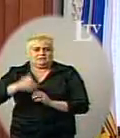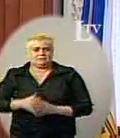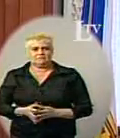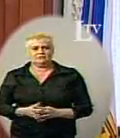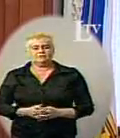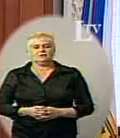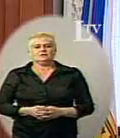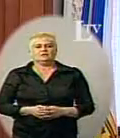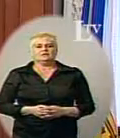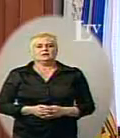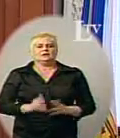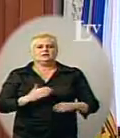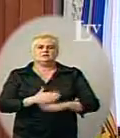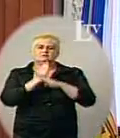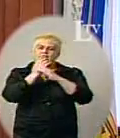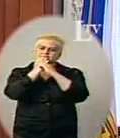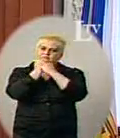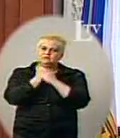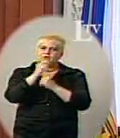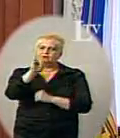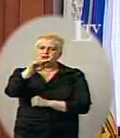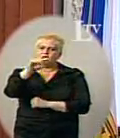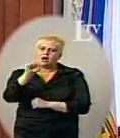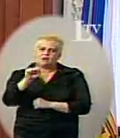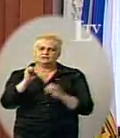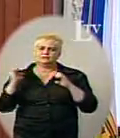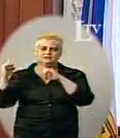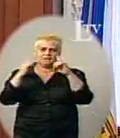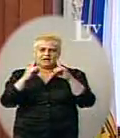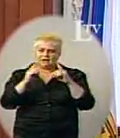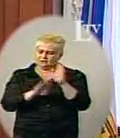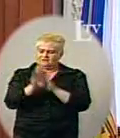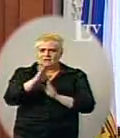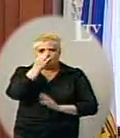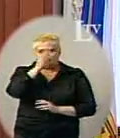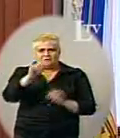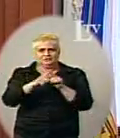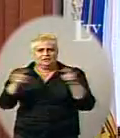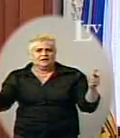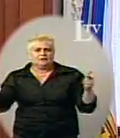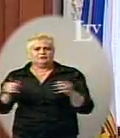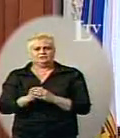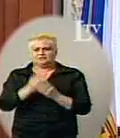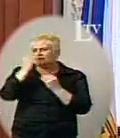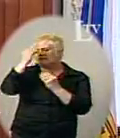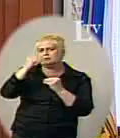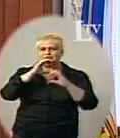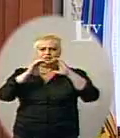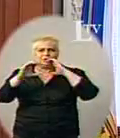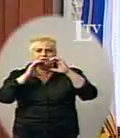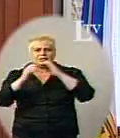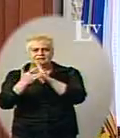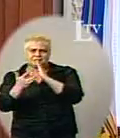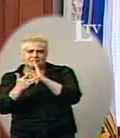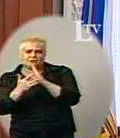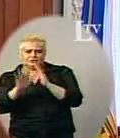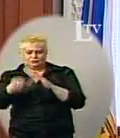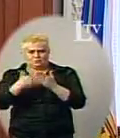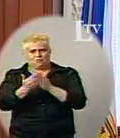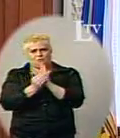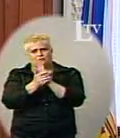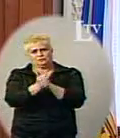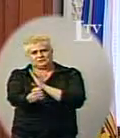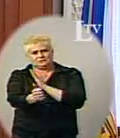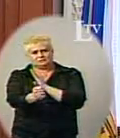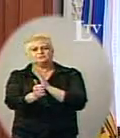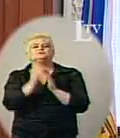Protecting arts education and helping students develop French language and information and communications technology skills